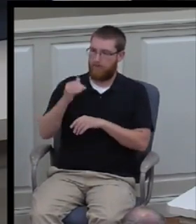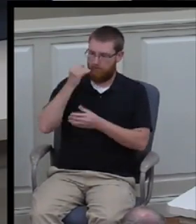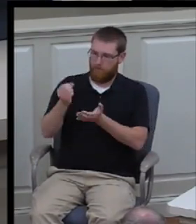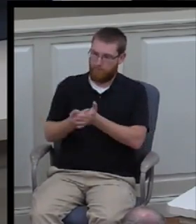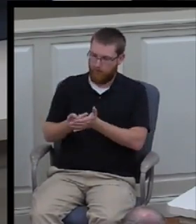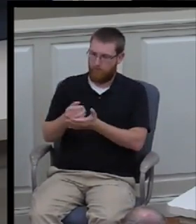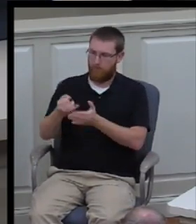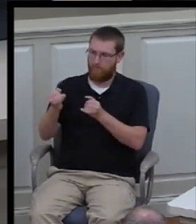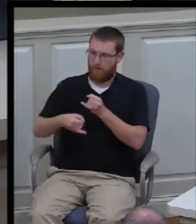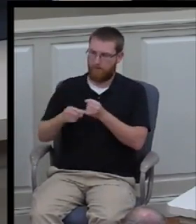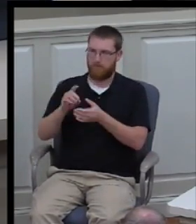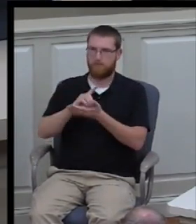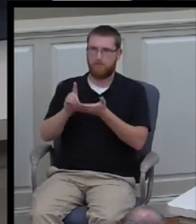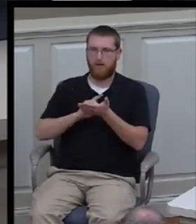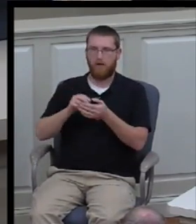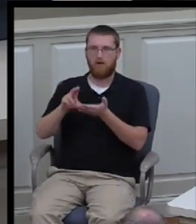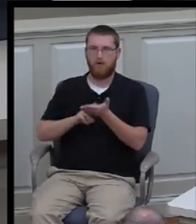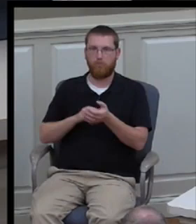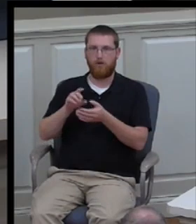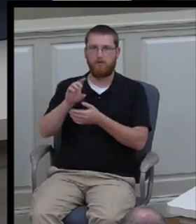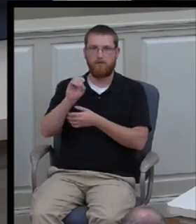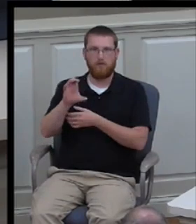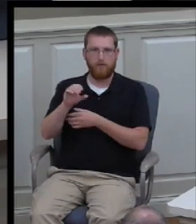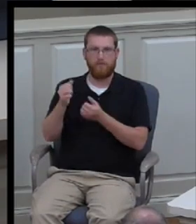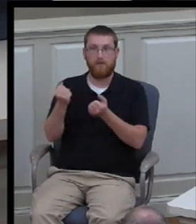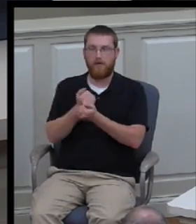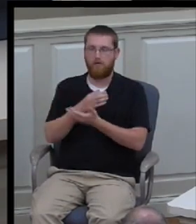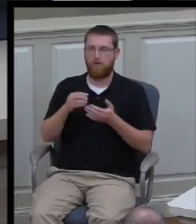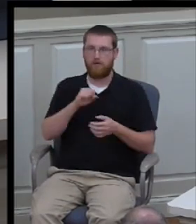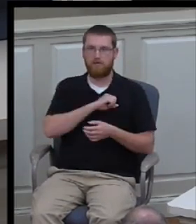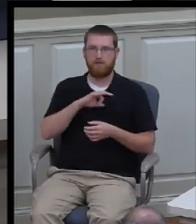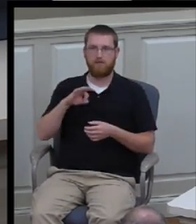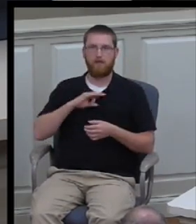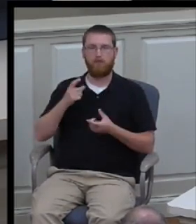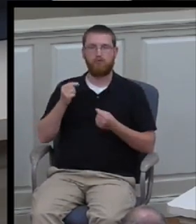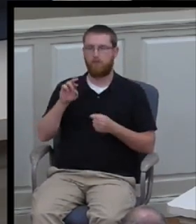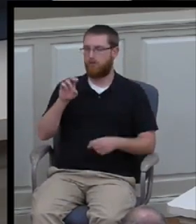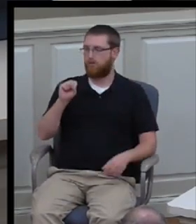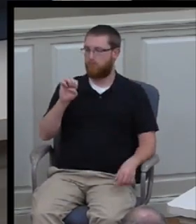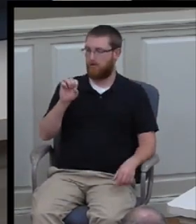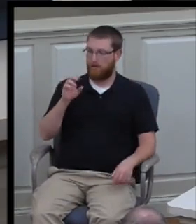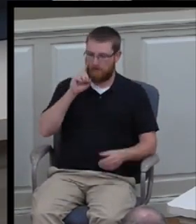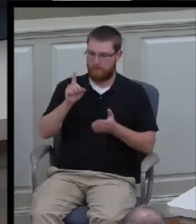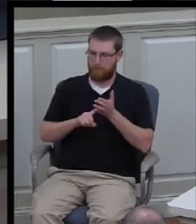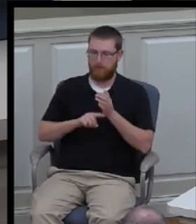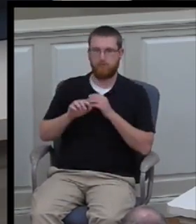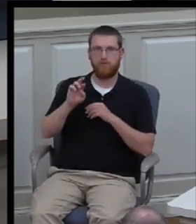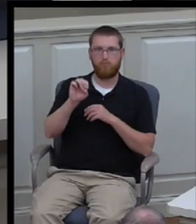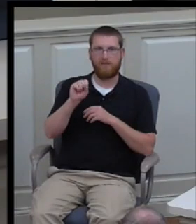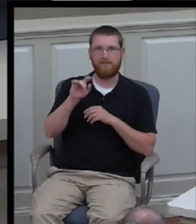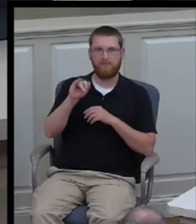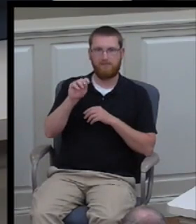into final design and full contract documents. City staff is suggesting that we would do resident inspection if it did go to construction, which we